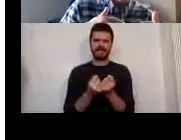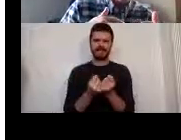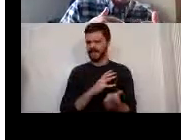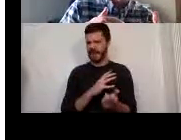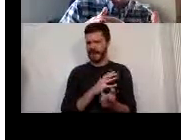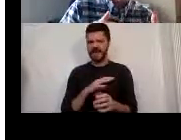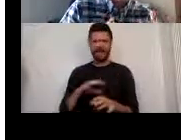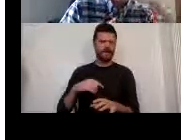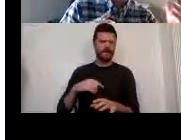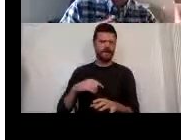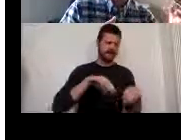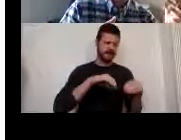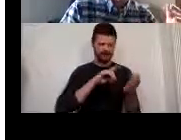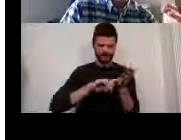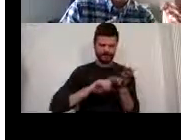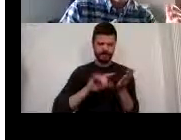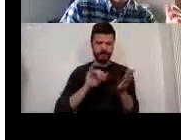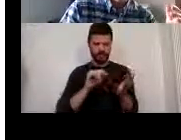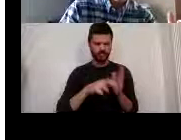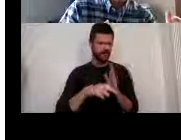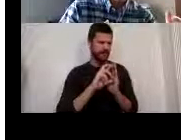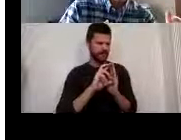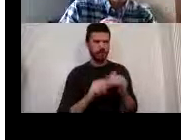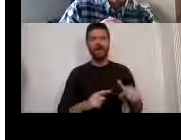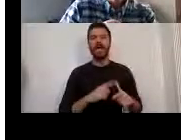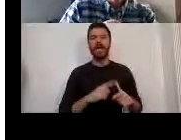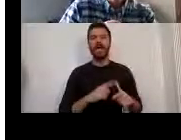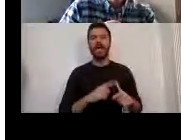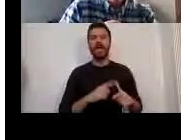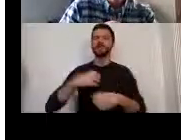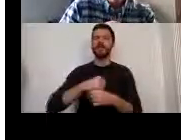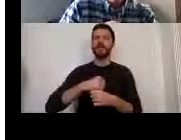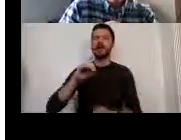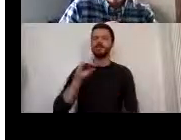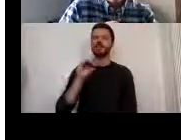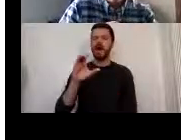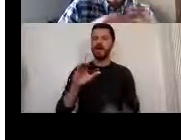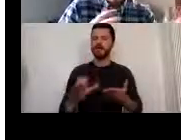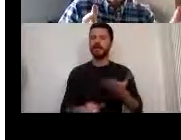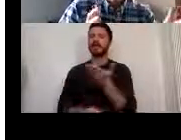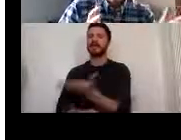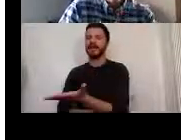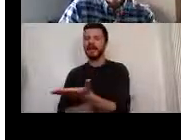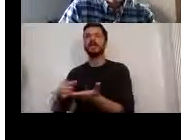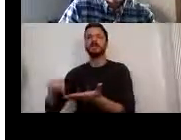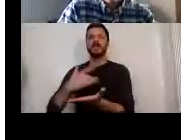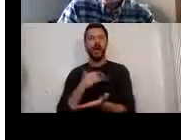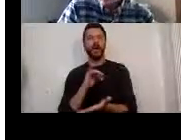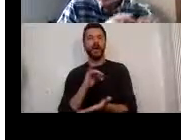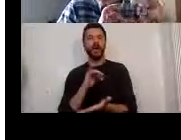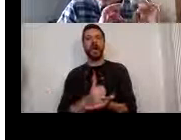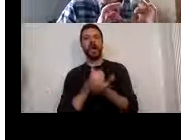literature review around that topic and brought back a summative document that we think clinics found helpful by way of approaching